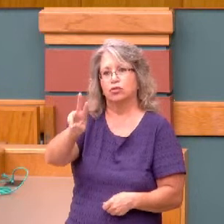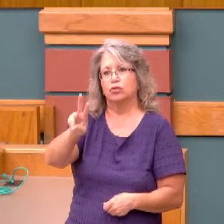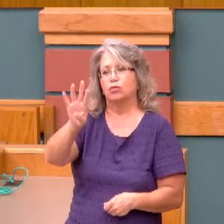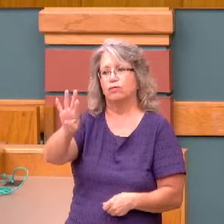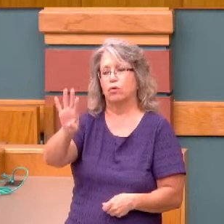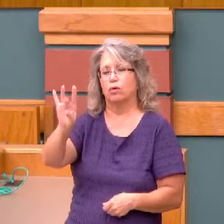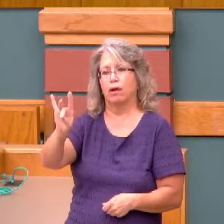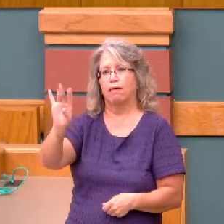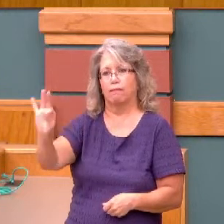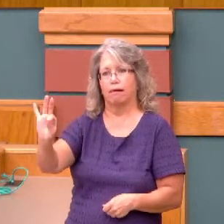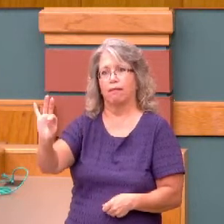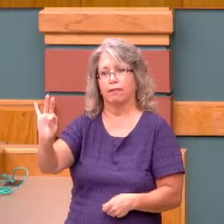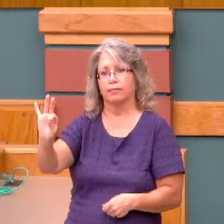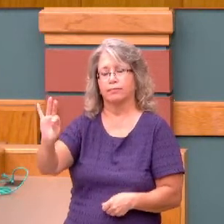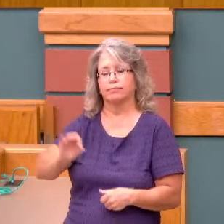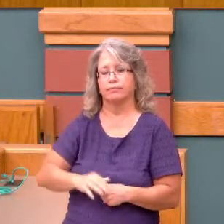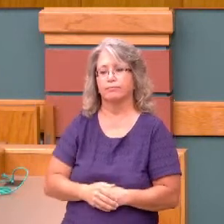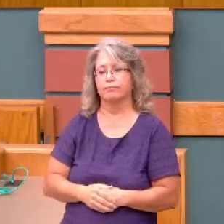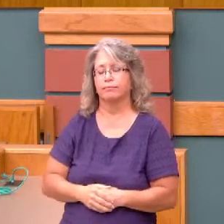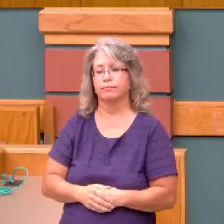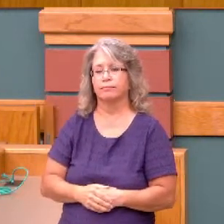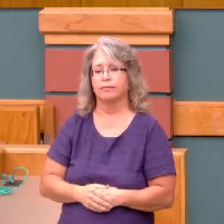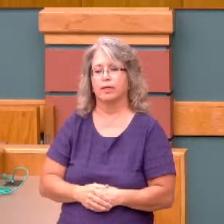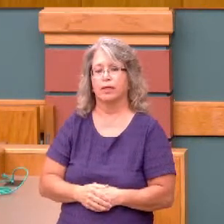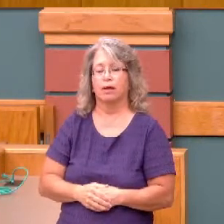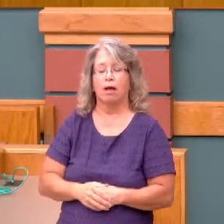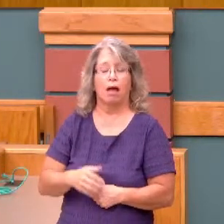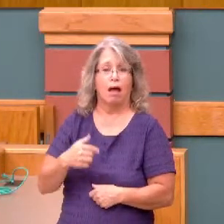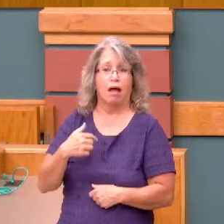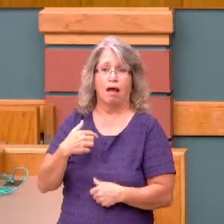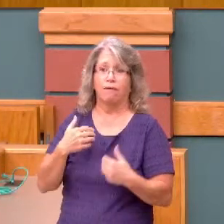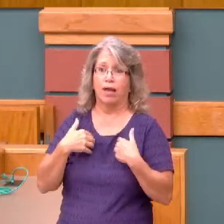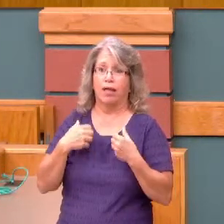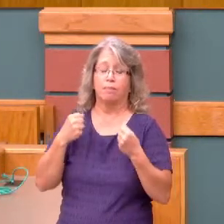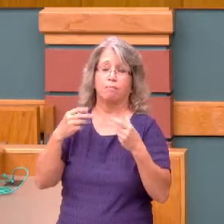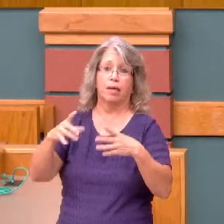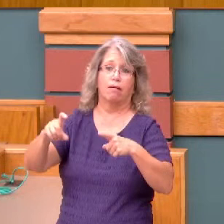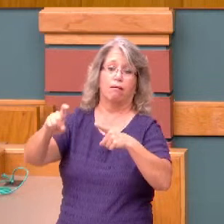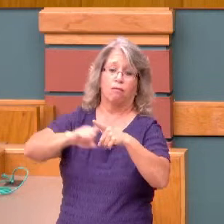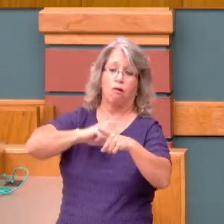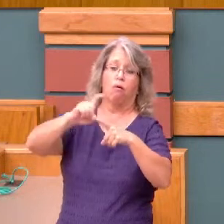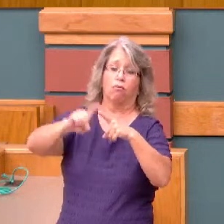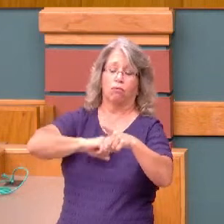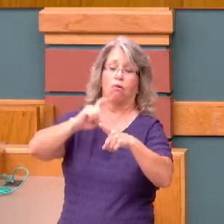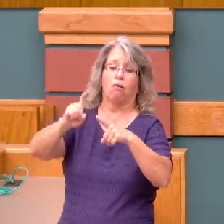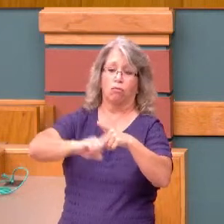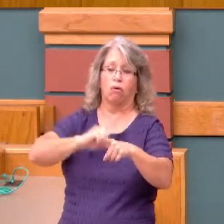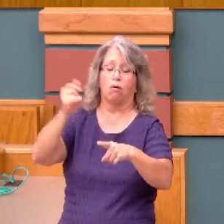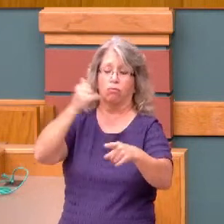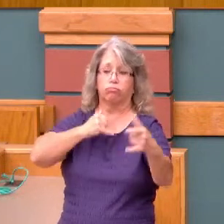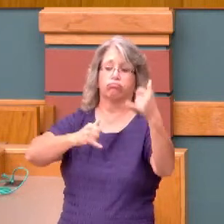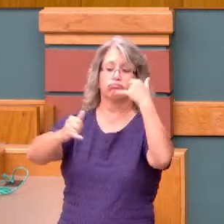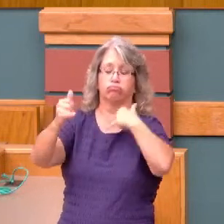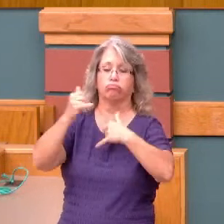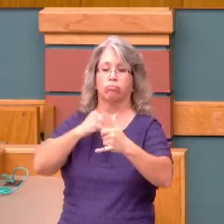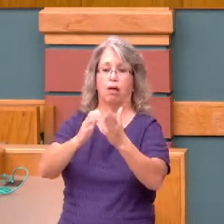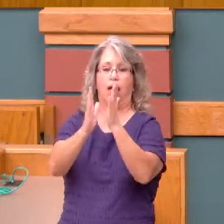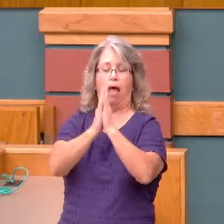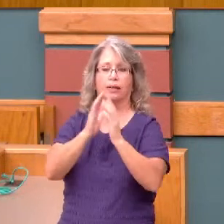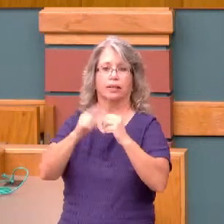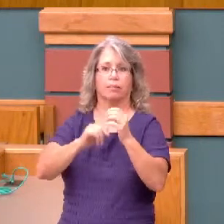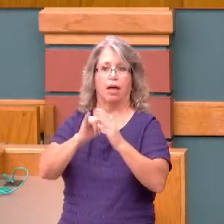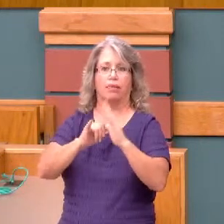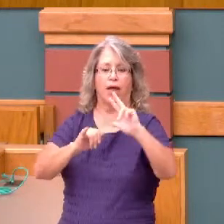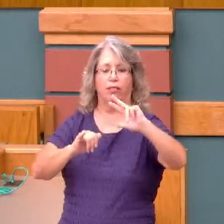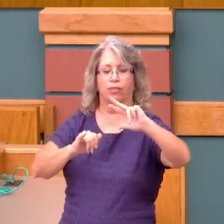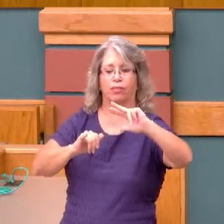826-2489. And there have been many calls to my office inquiring about booster shots. For healthy individuals seeking a